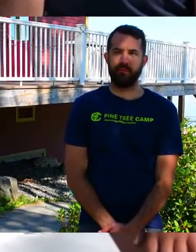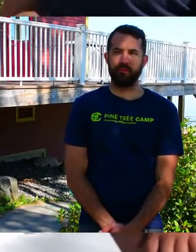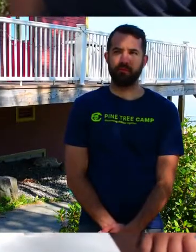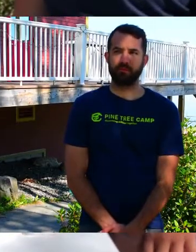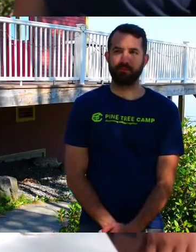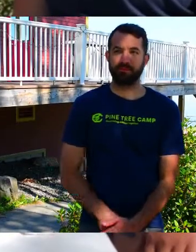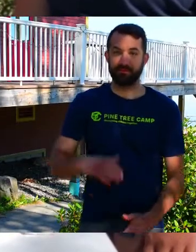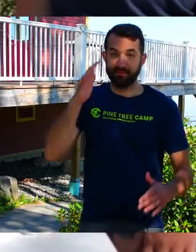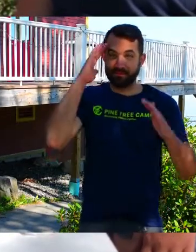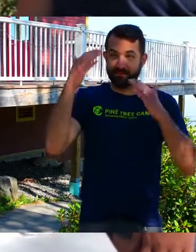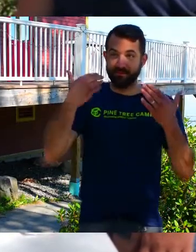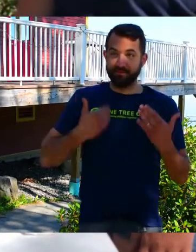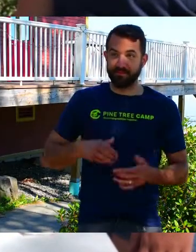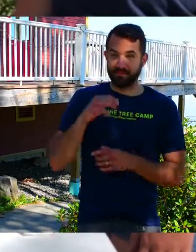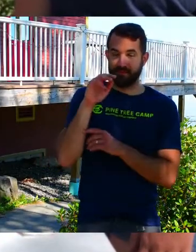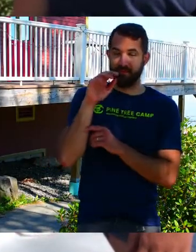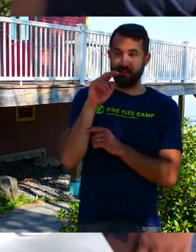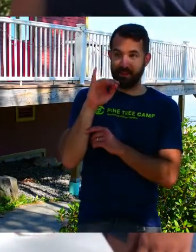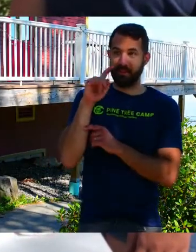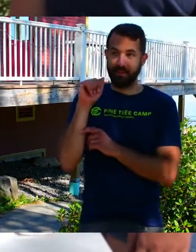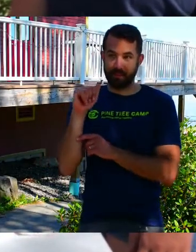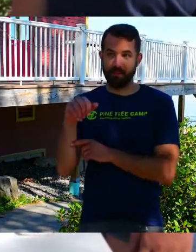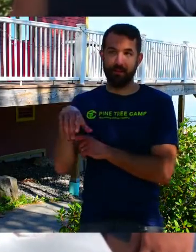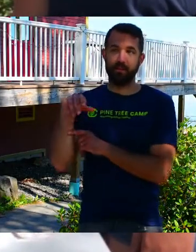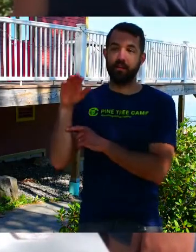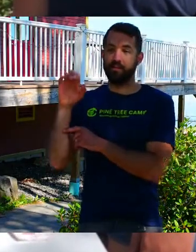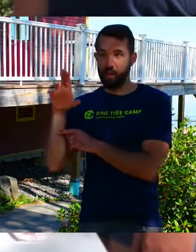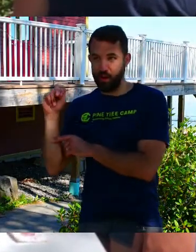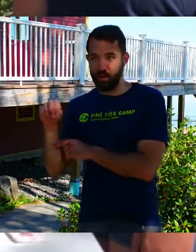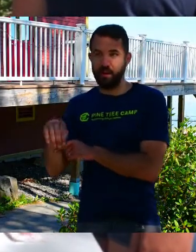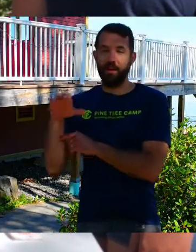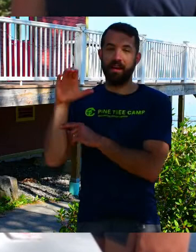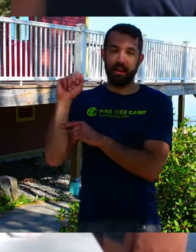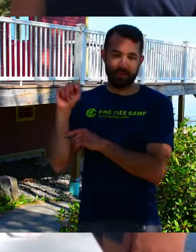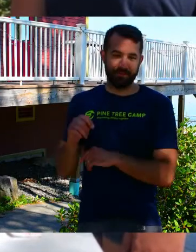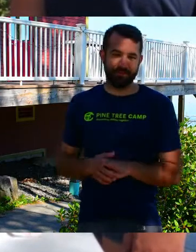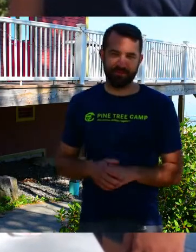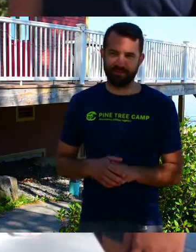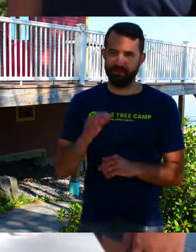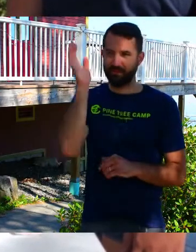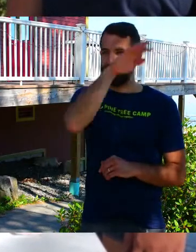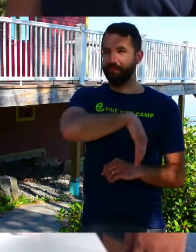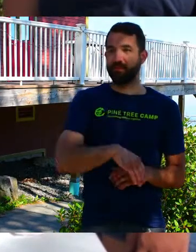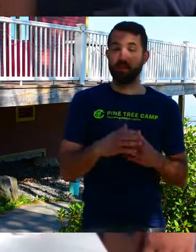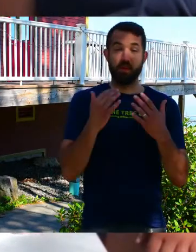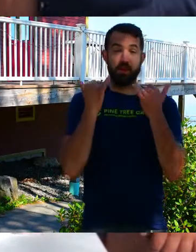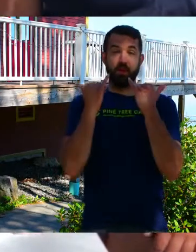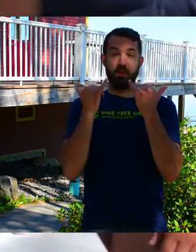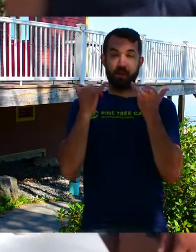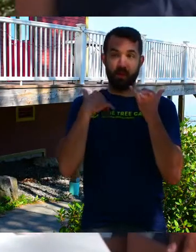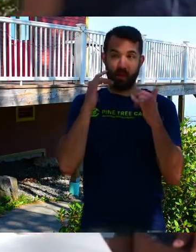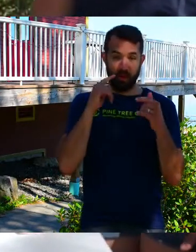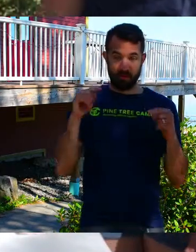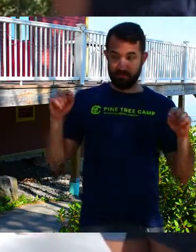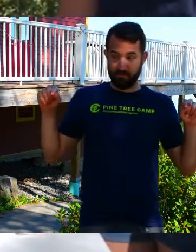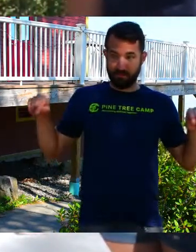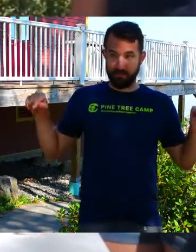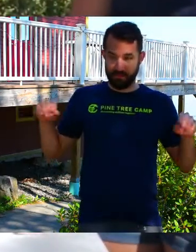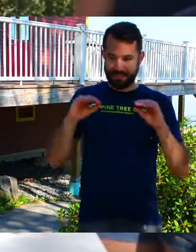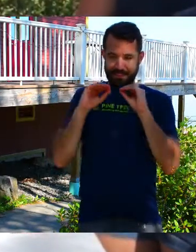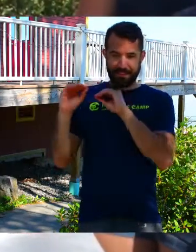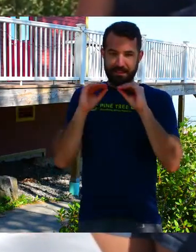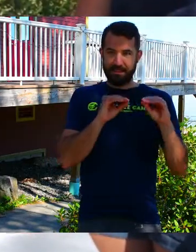I'm Tina. I'm Fern. And I'm Kat. And today I'm going to teach these two how to blow up a glove, but with a catch.